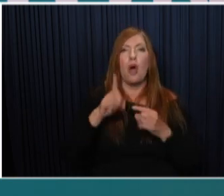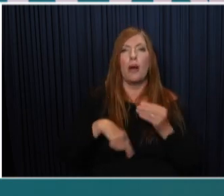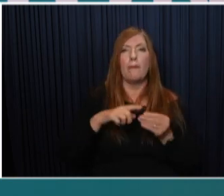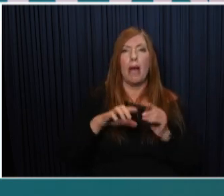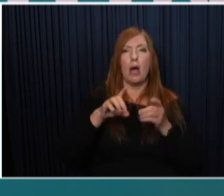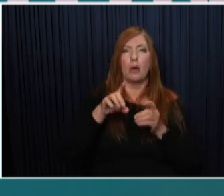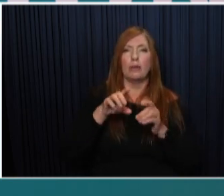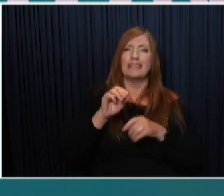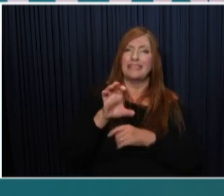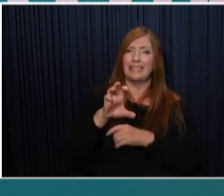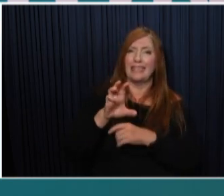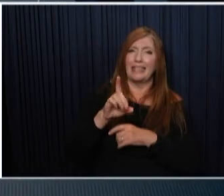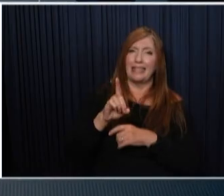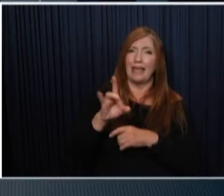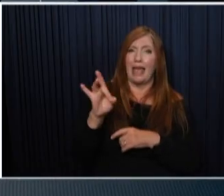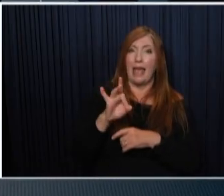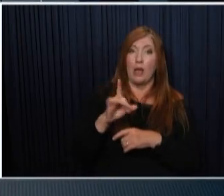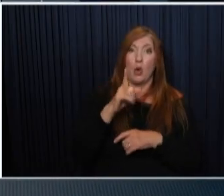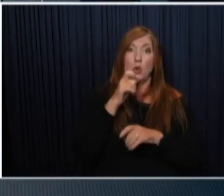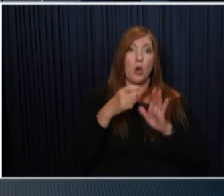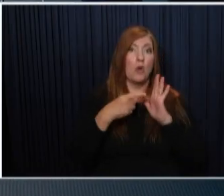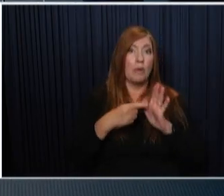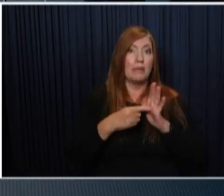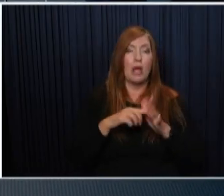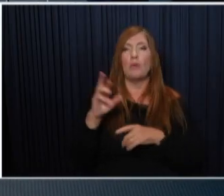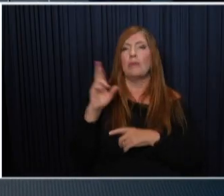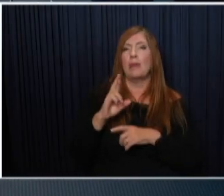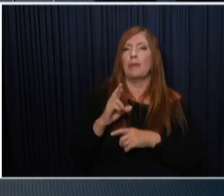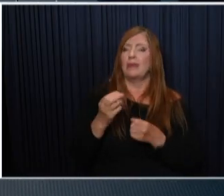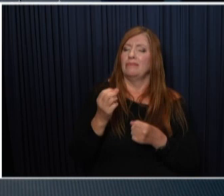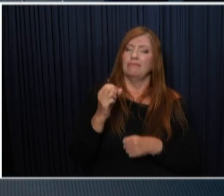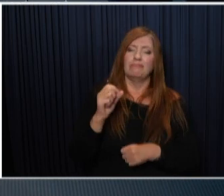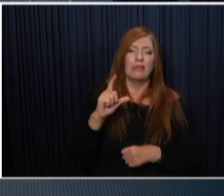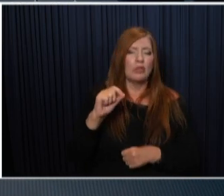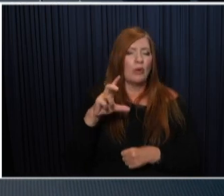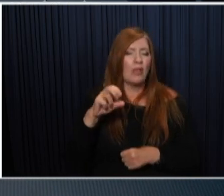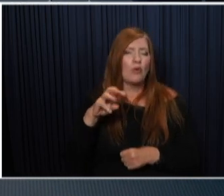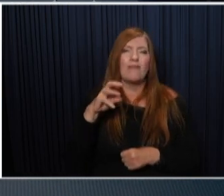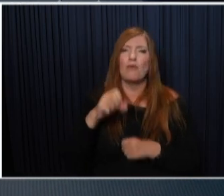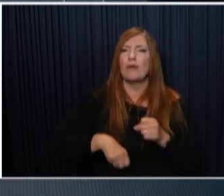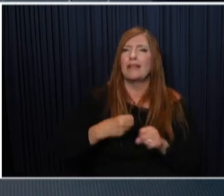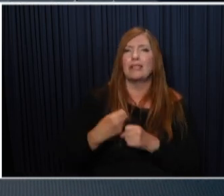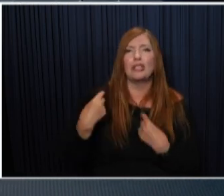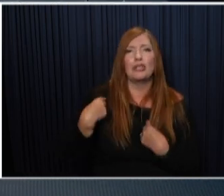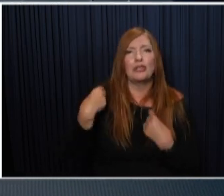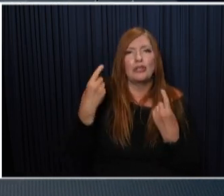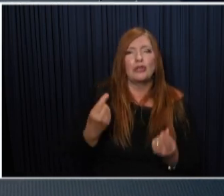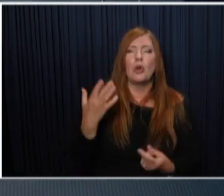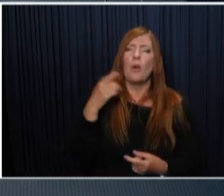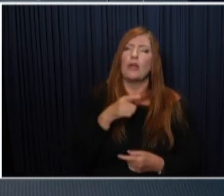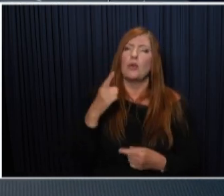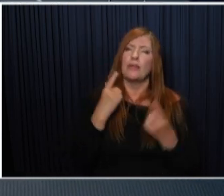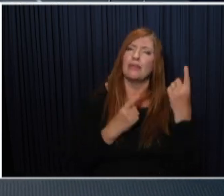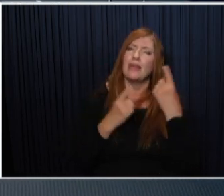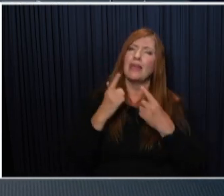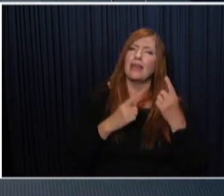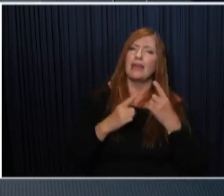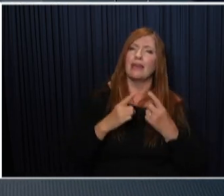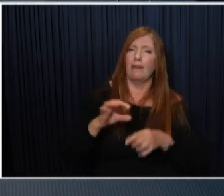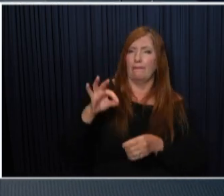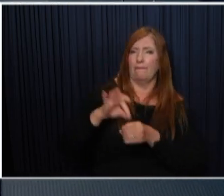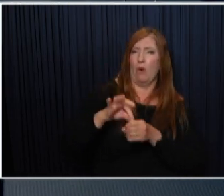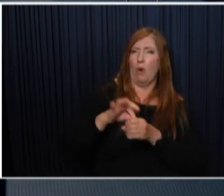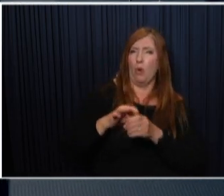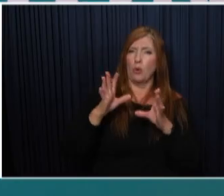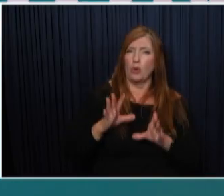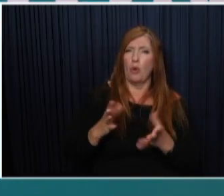has been represented by a Republican for decades now. And so I'm curious, why do you think constituents are ready to switch